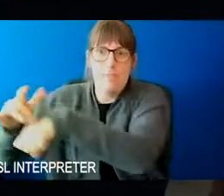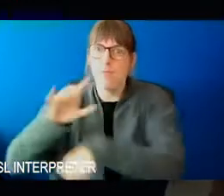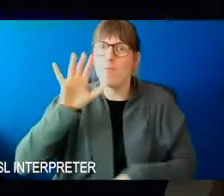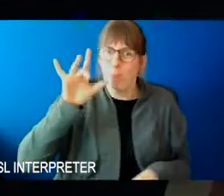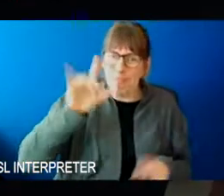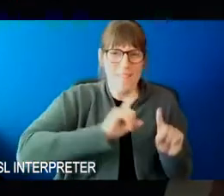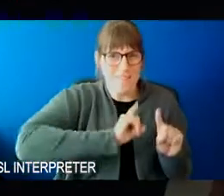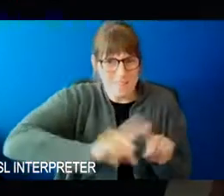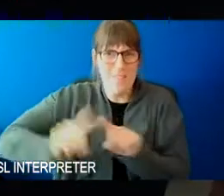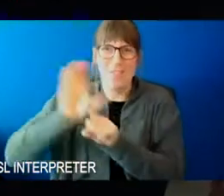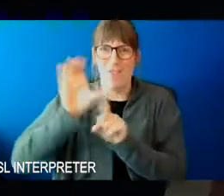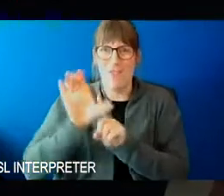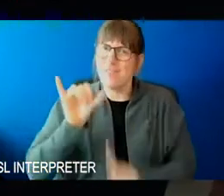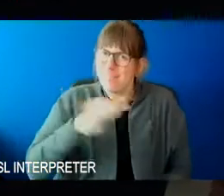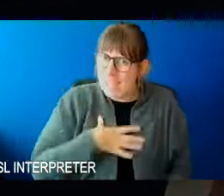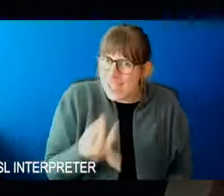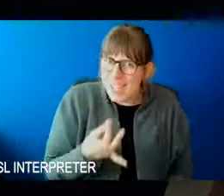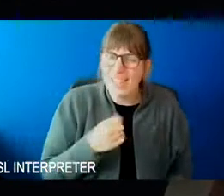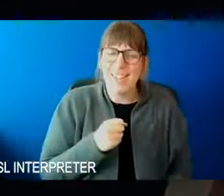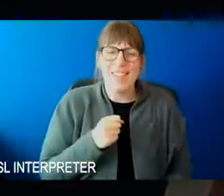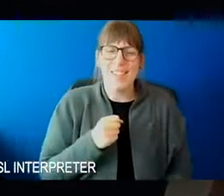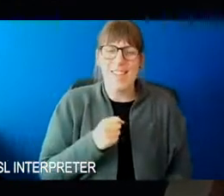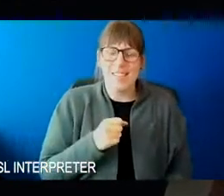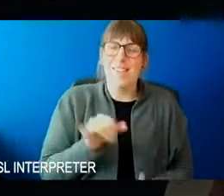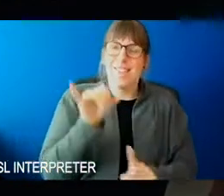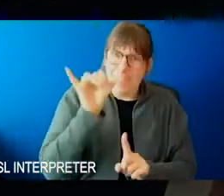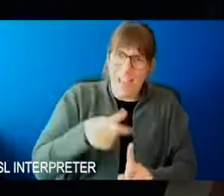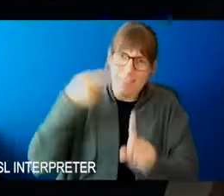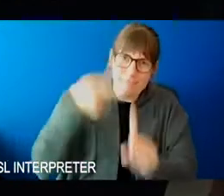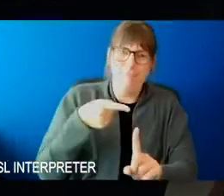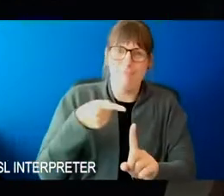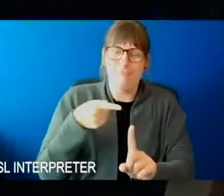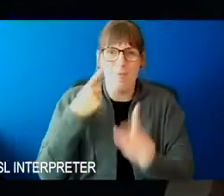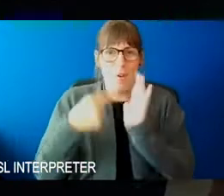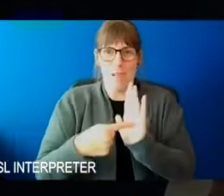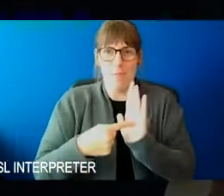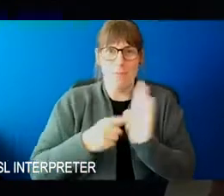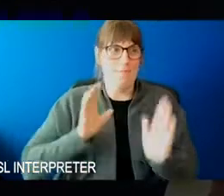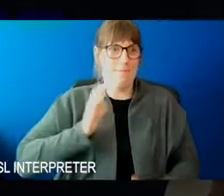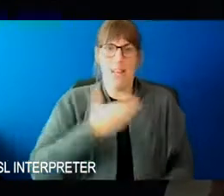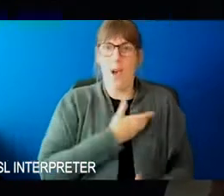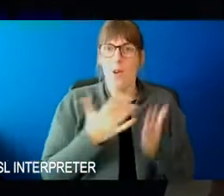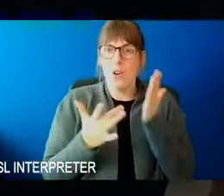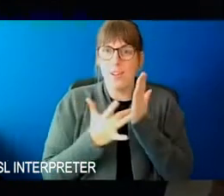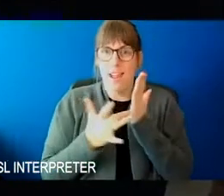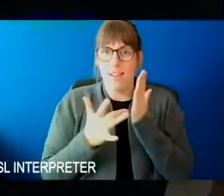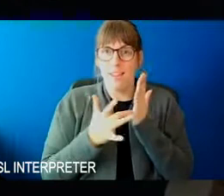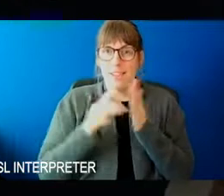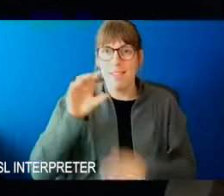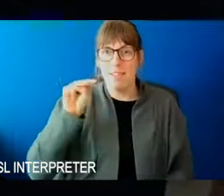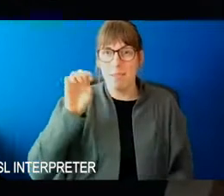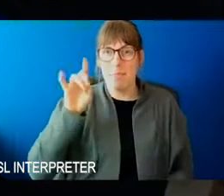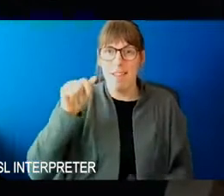visit 25 islands and find 25 fascinating microcultures. And that is a depiction of our